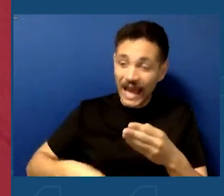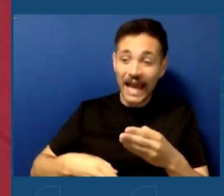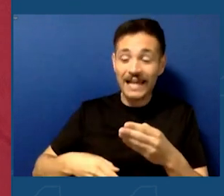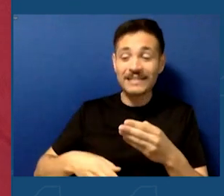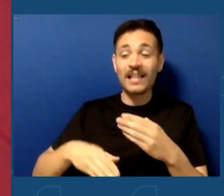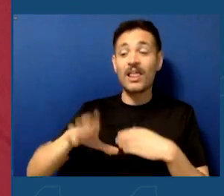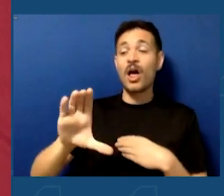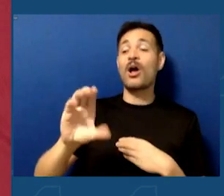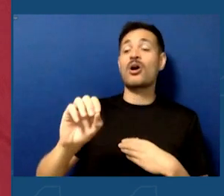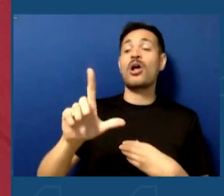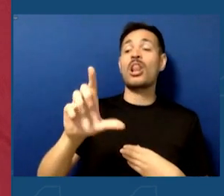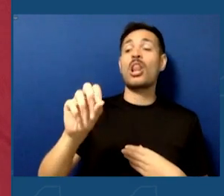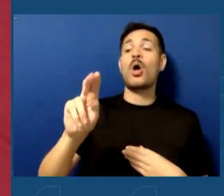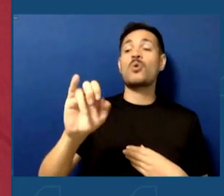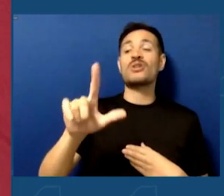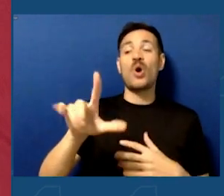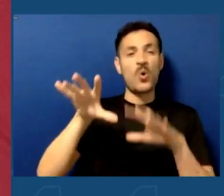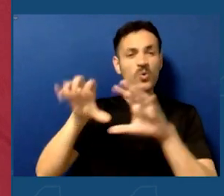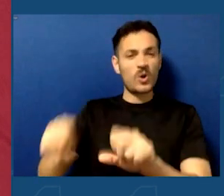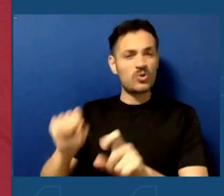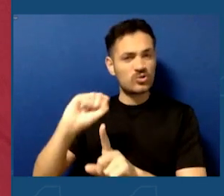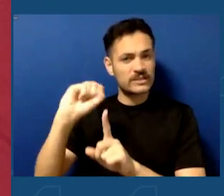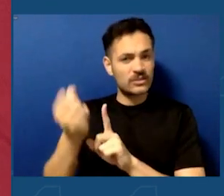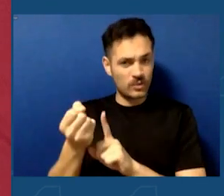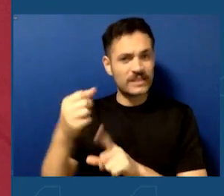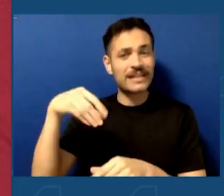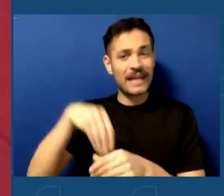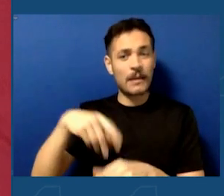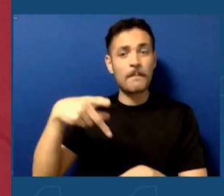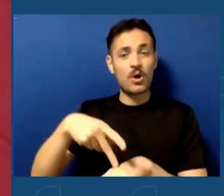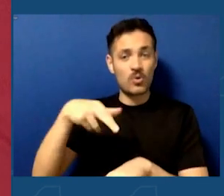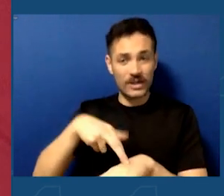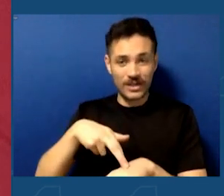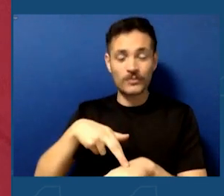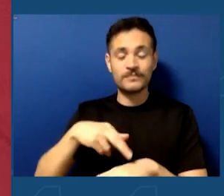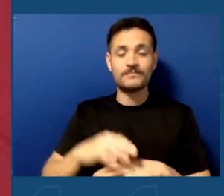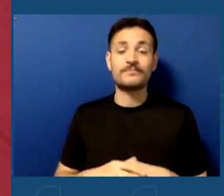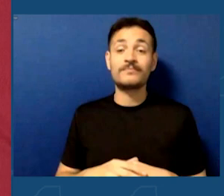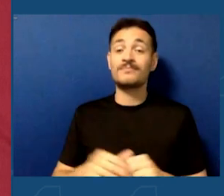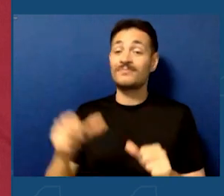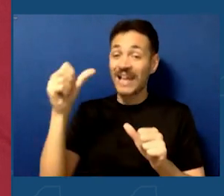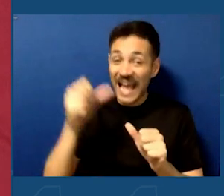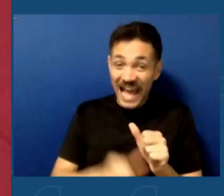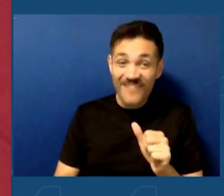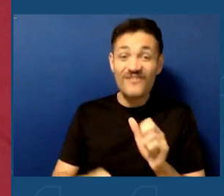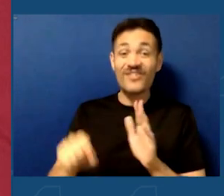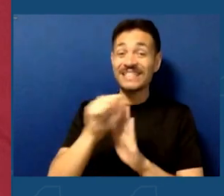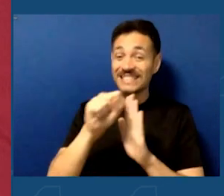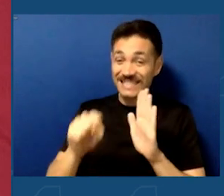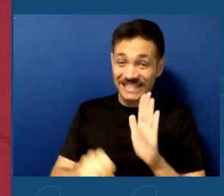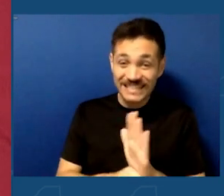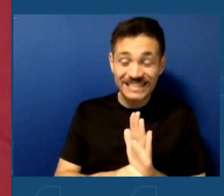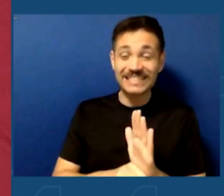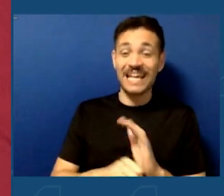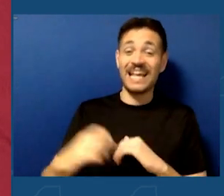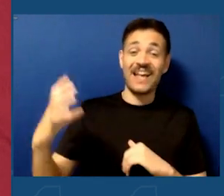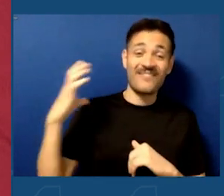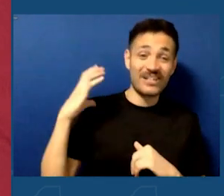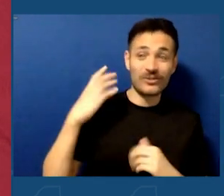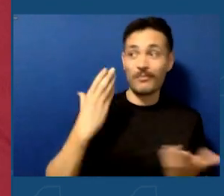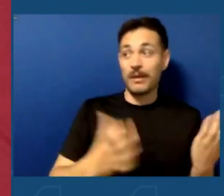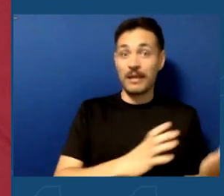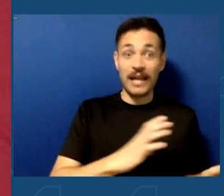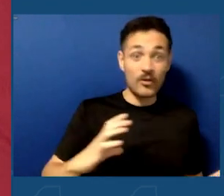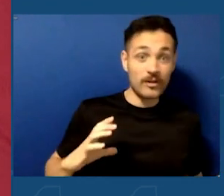Puerto Rico, and that every elected official, whether it is a state executive or a member of Congress, we